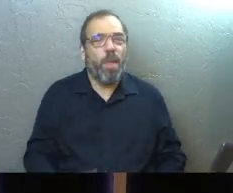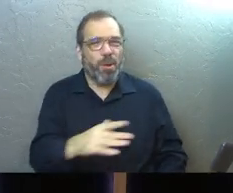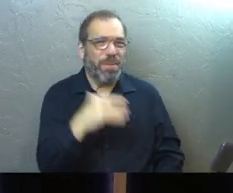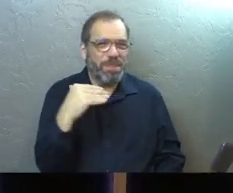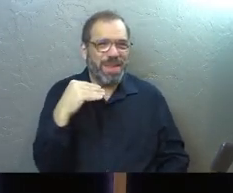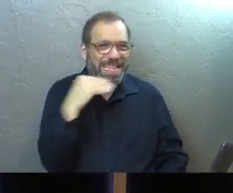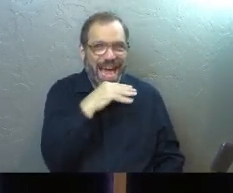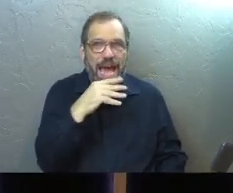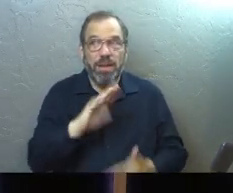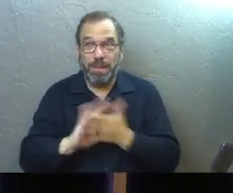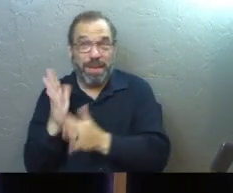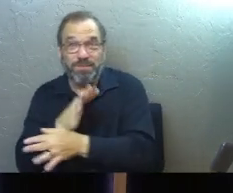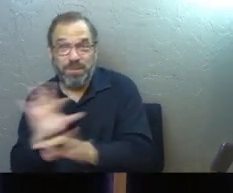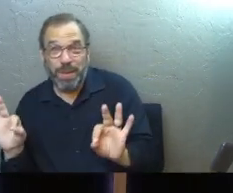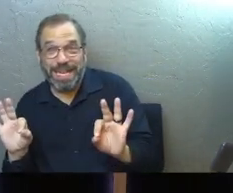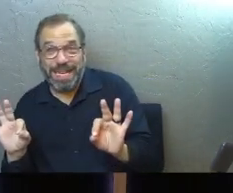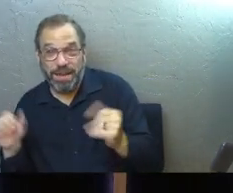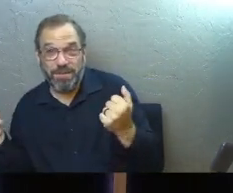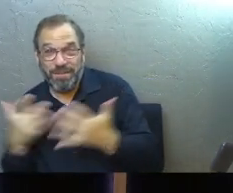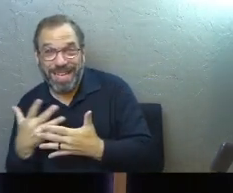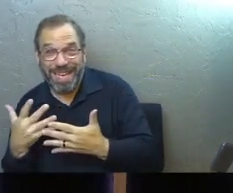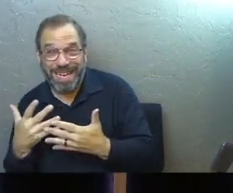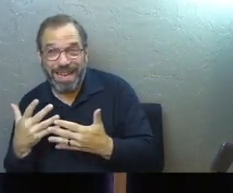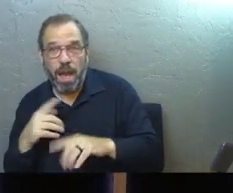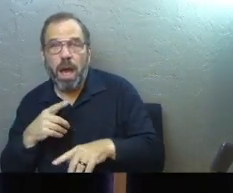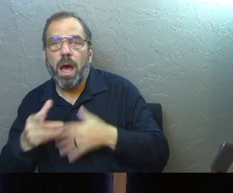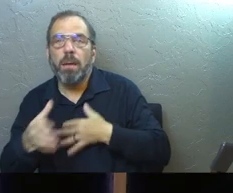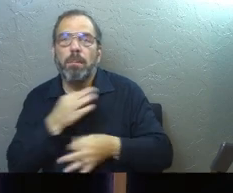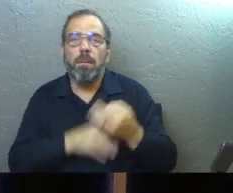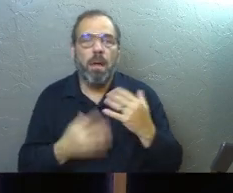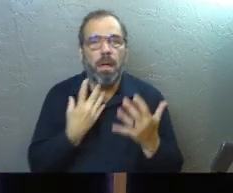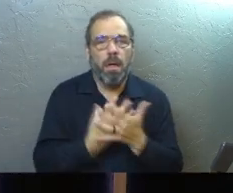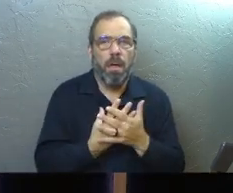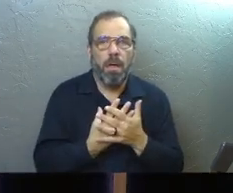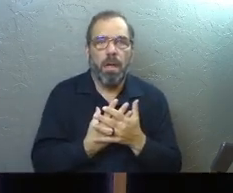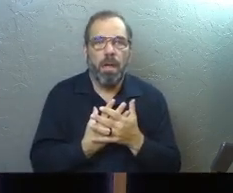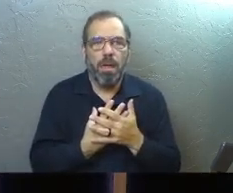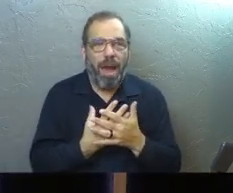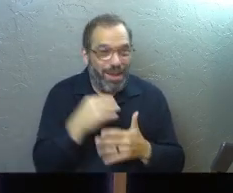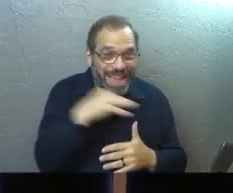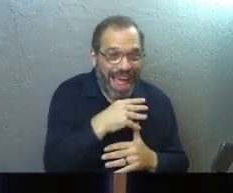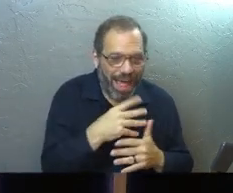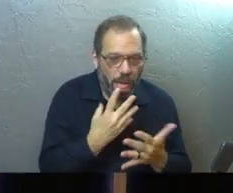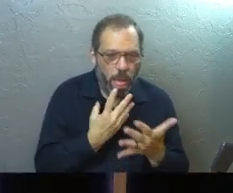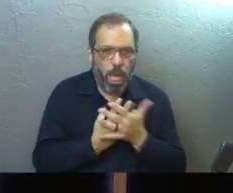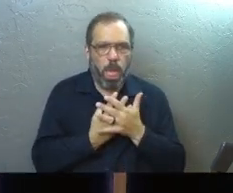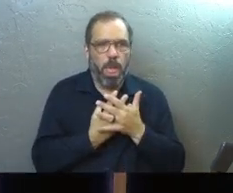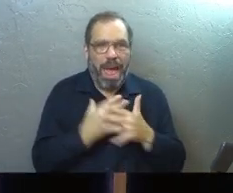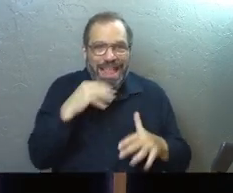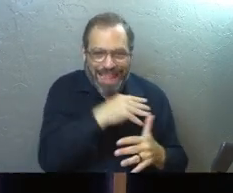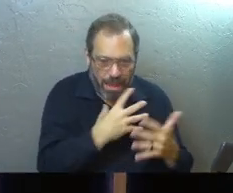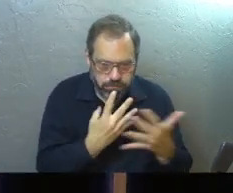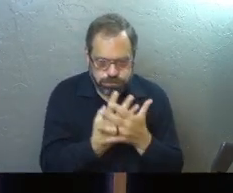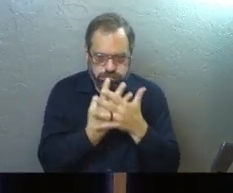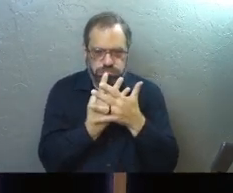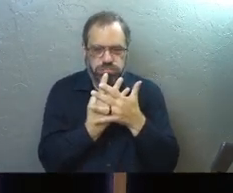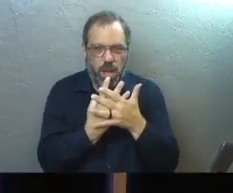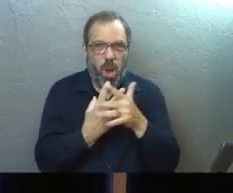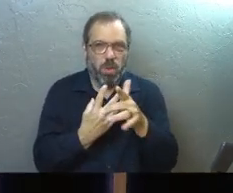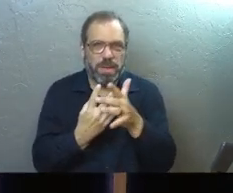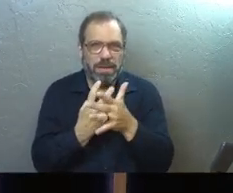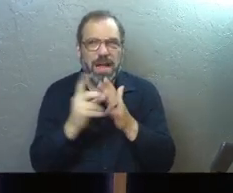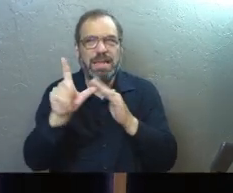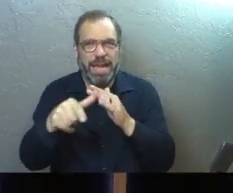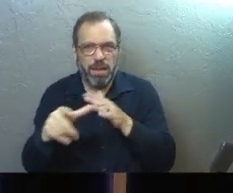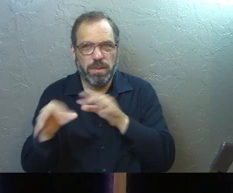tell the lie in order to get free from a fear, but you've built a prison around you. We're going to dive into that a little